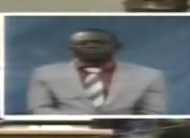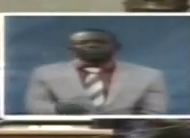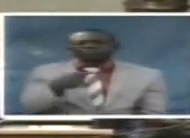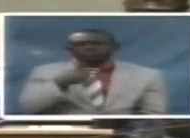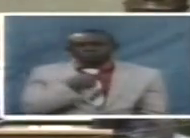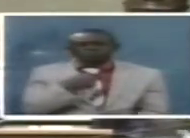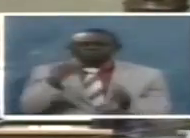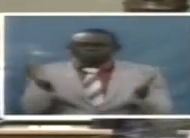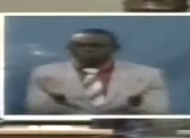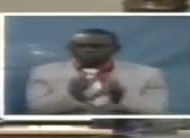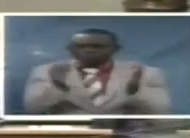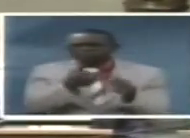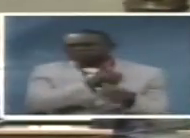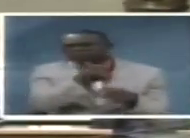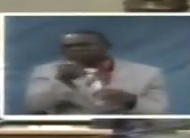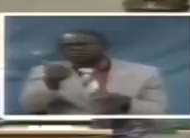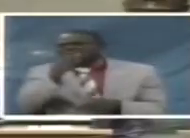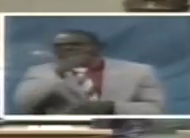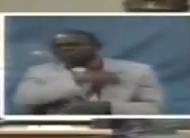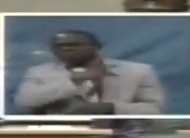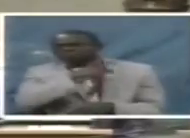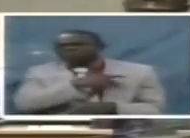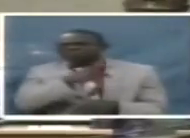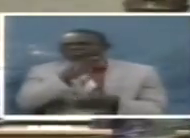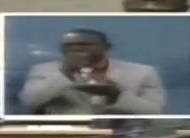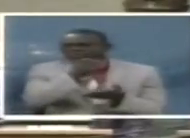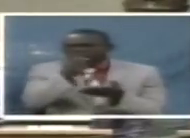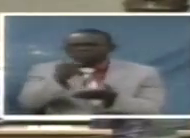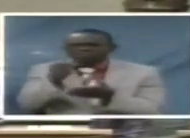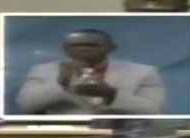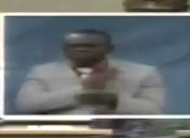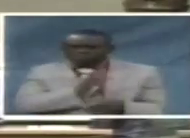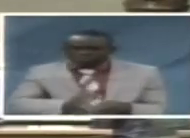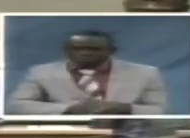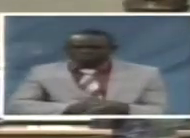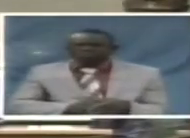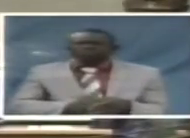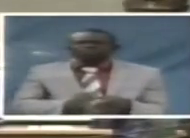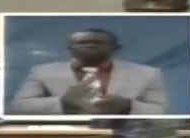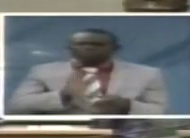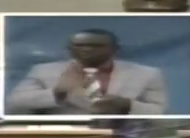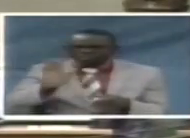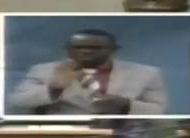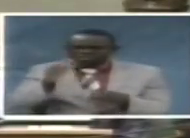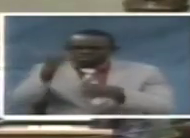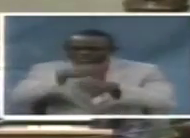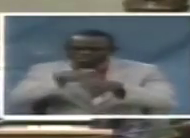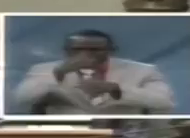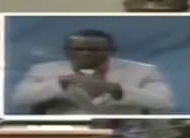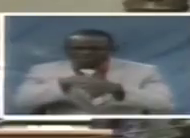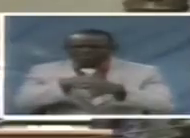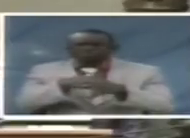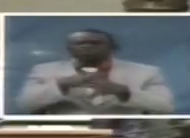I encourage other pension funds to take up the challenge to diversify their